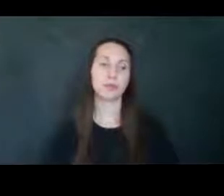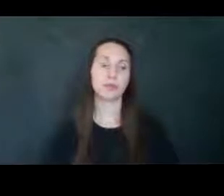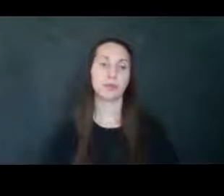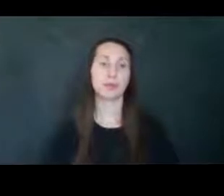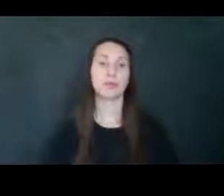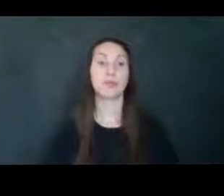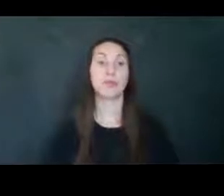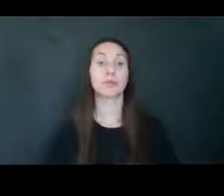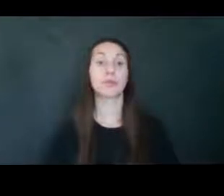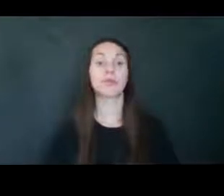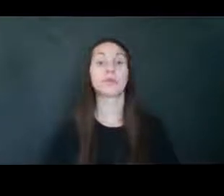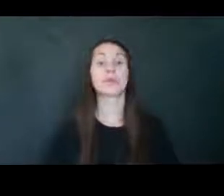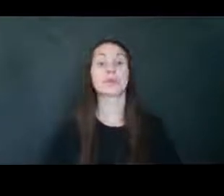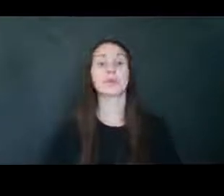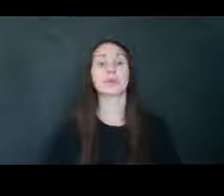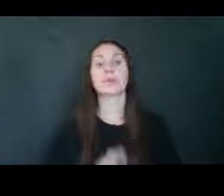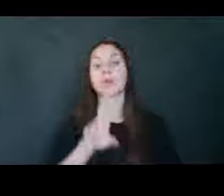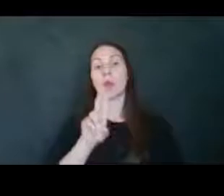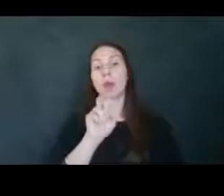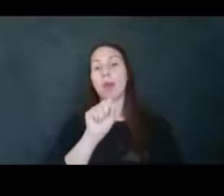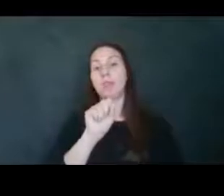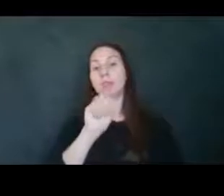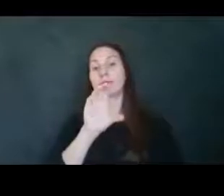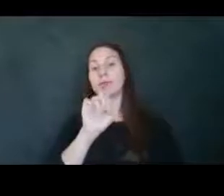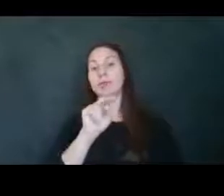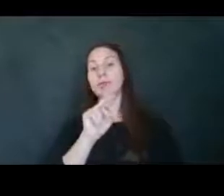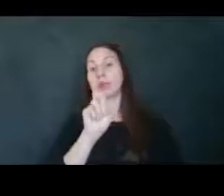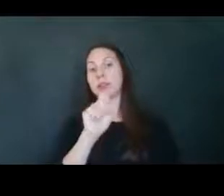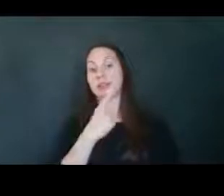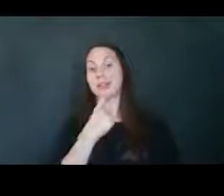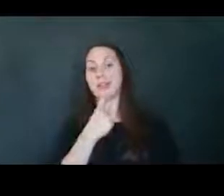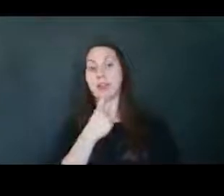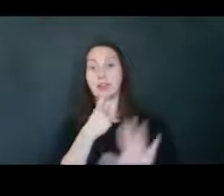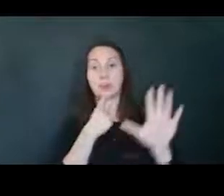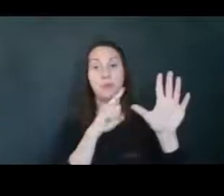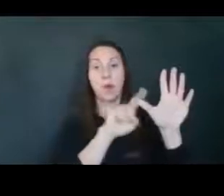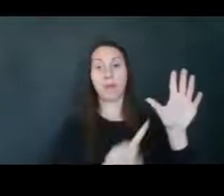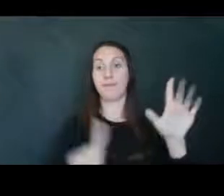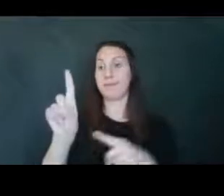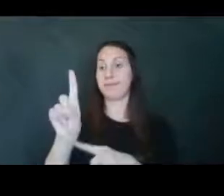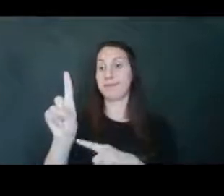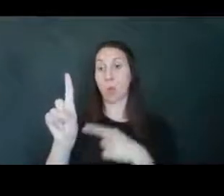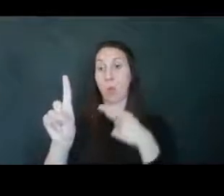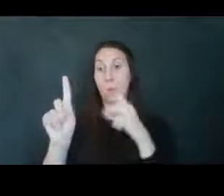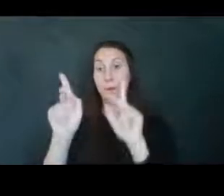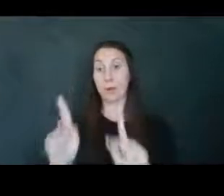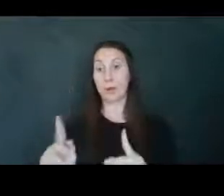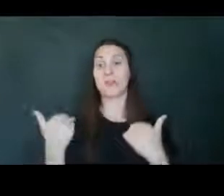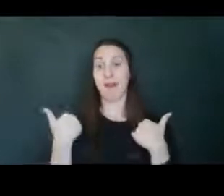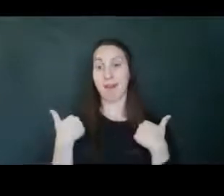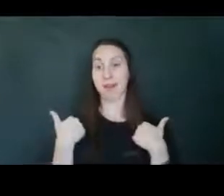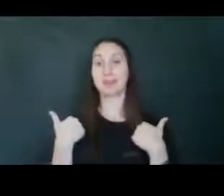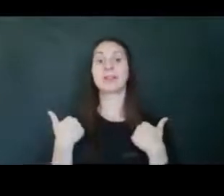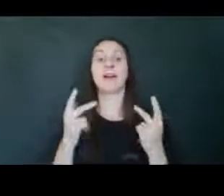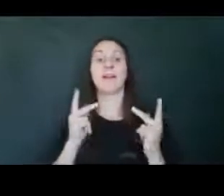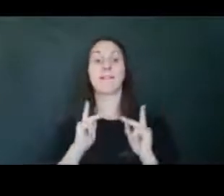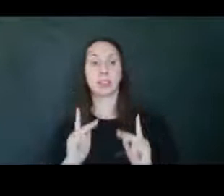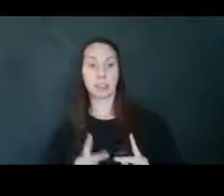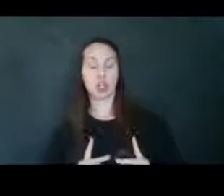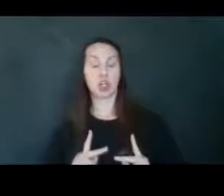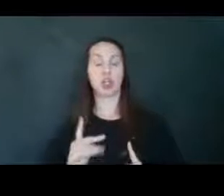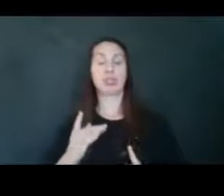Per the United States Census, 1 in 5 persons in America has a physical, sensory,